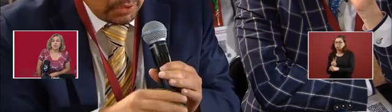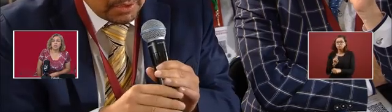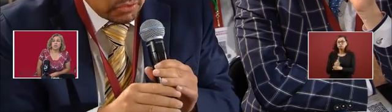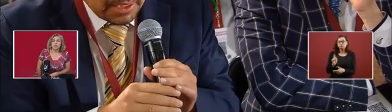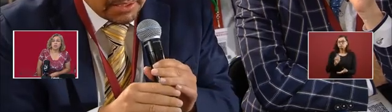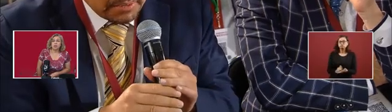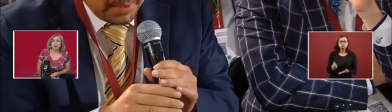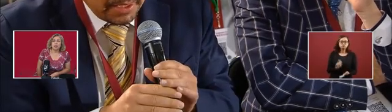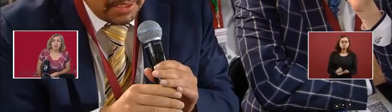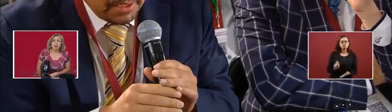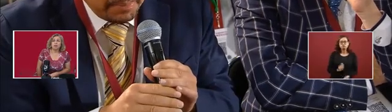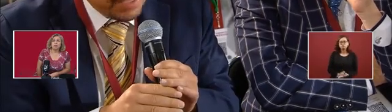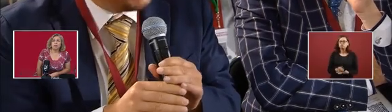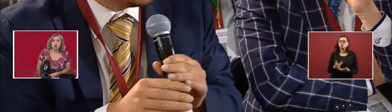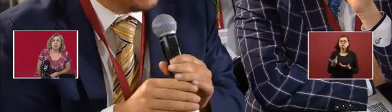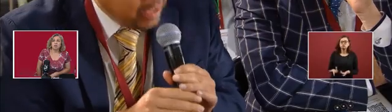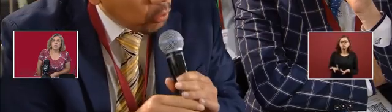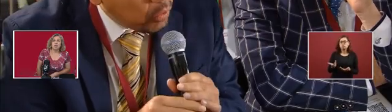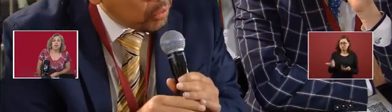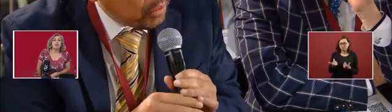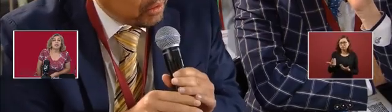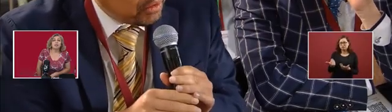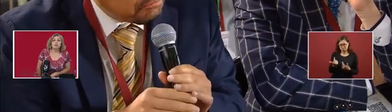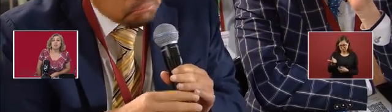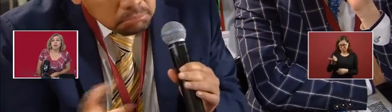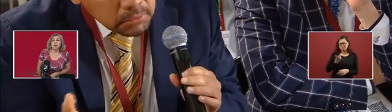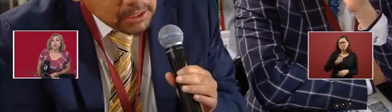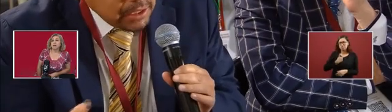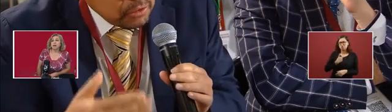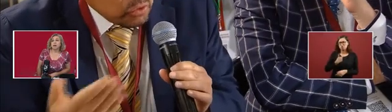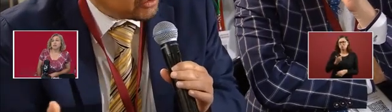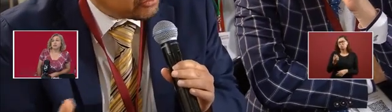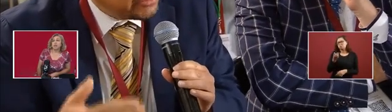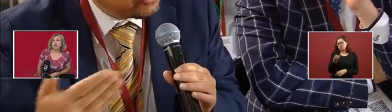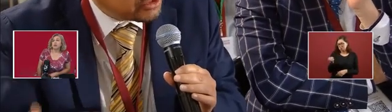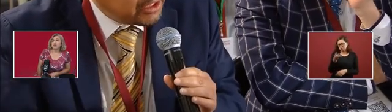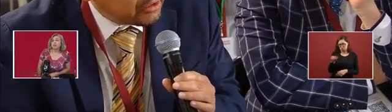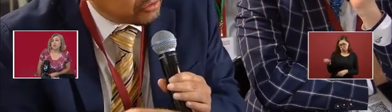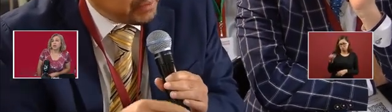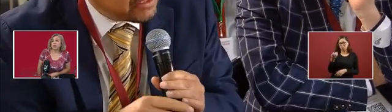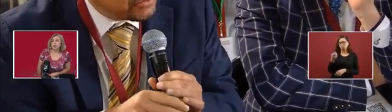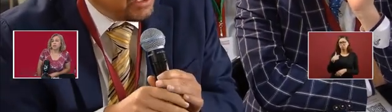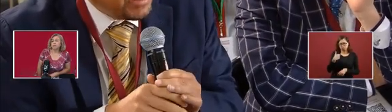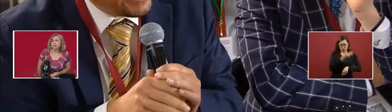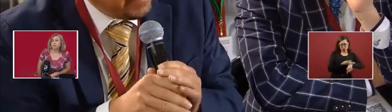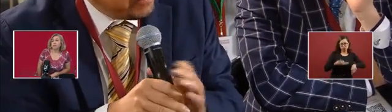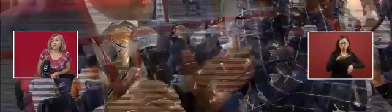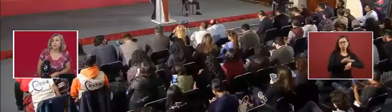other governments, municipal governments. We give them the money, they steal it.